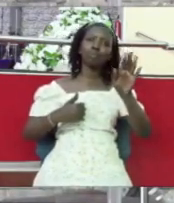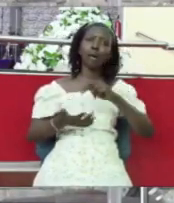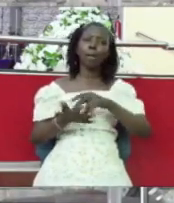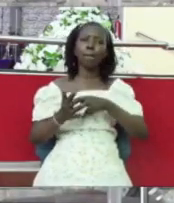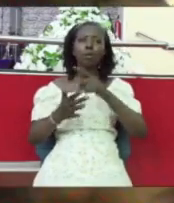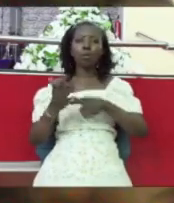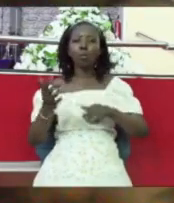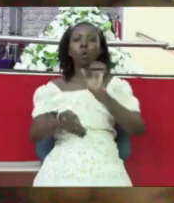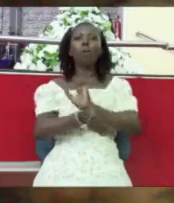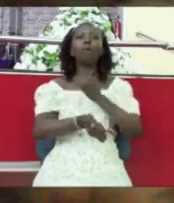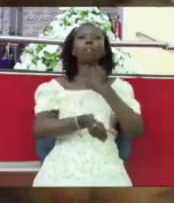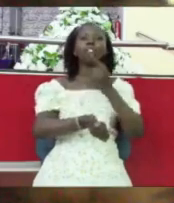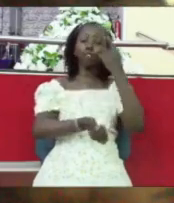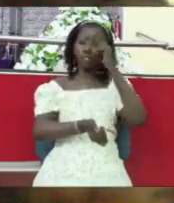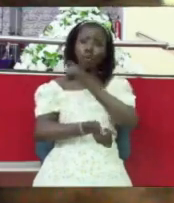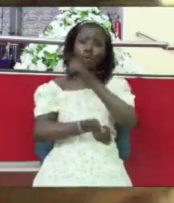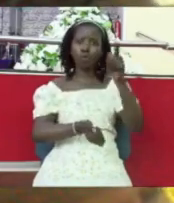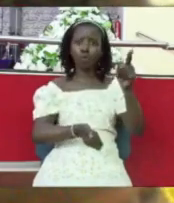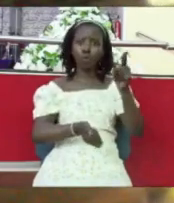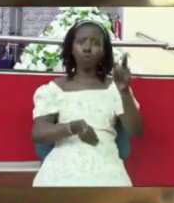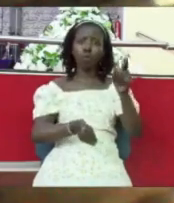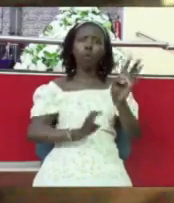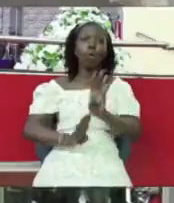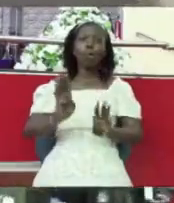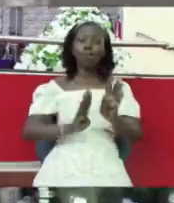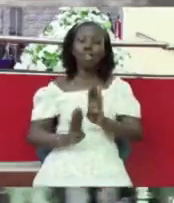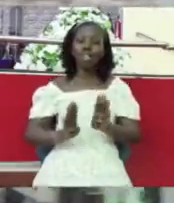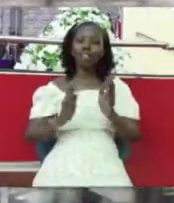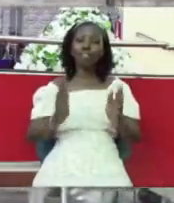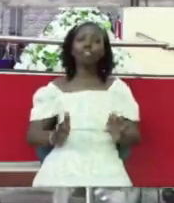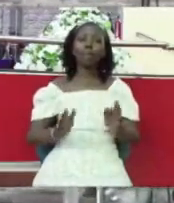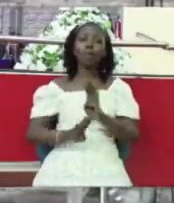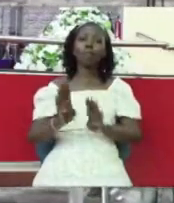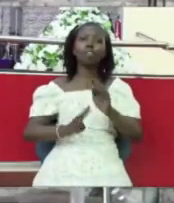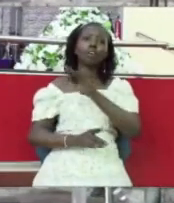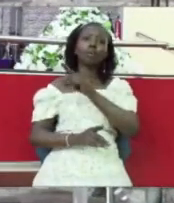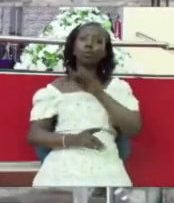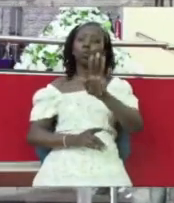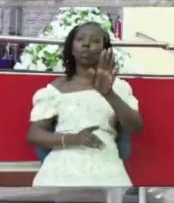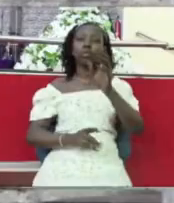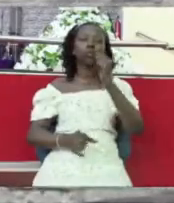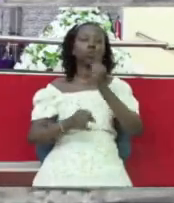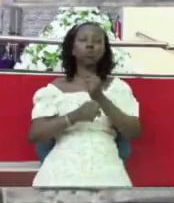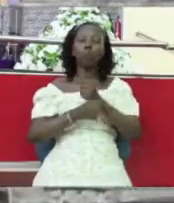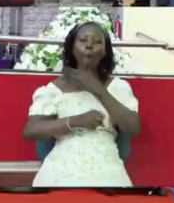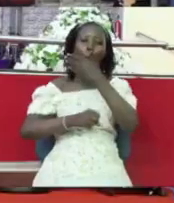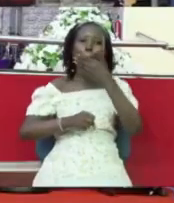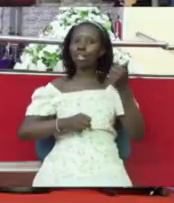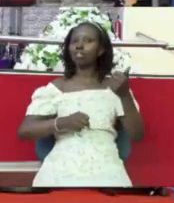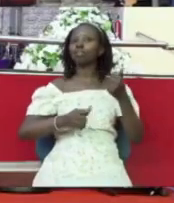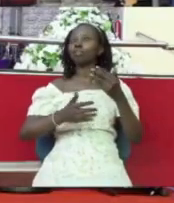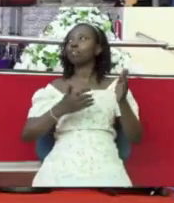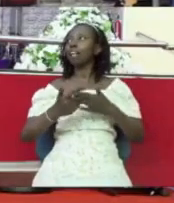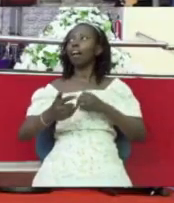is saying, for you as a Christian, your behavior should be of doing the best in whatever you do. Paulo anasema ya kwamba kama wewe kama Mkristo